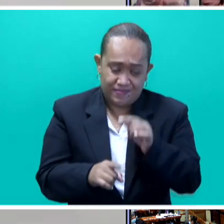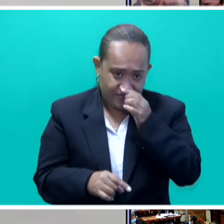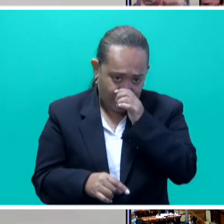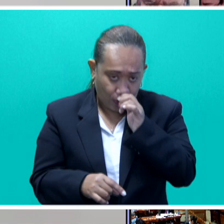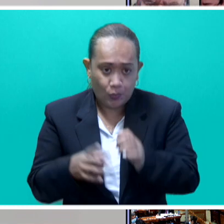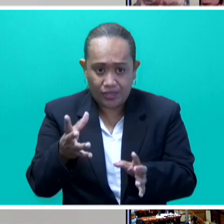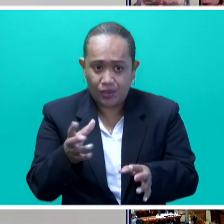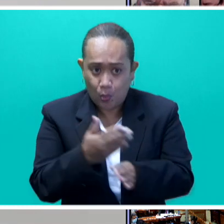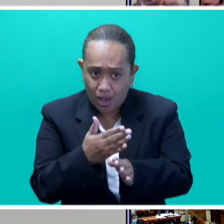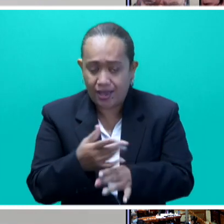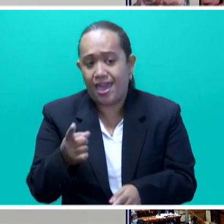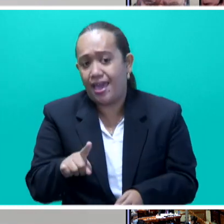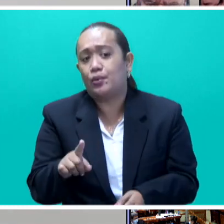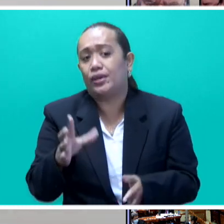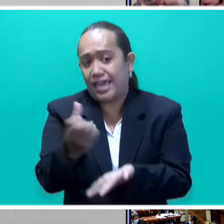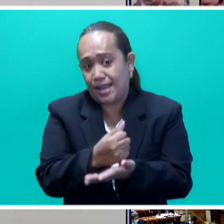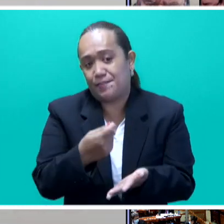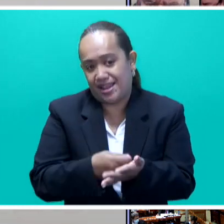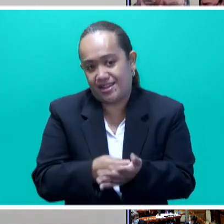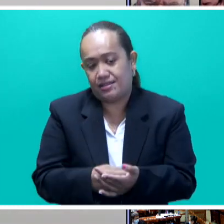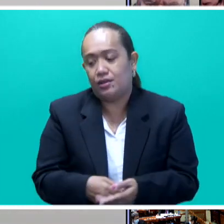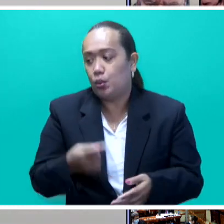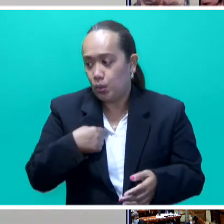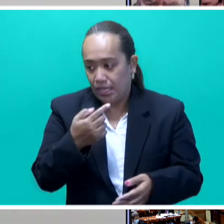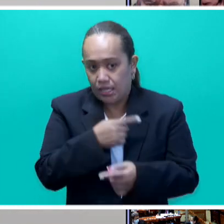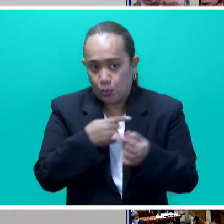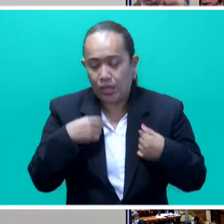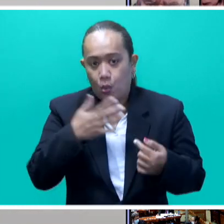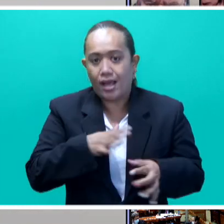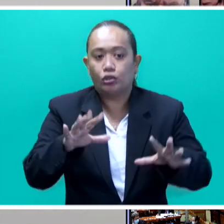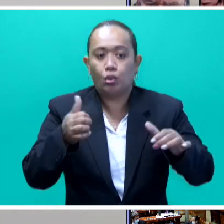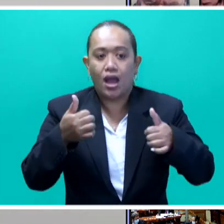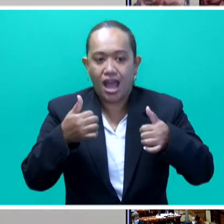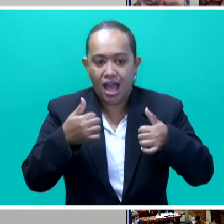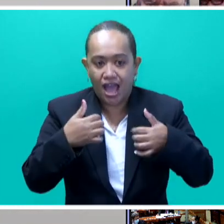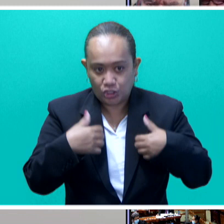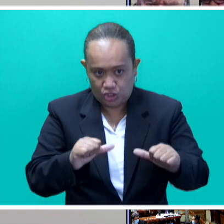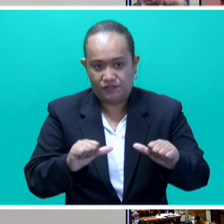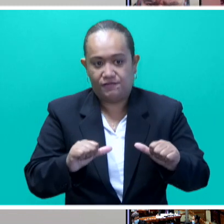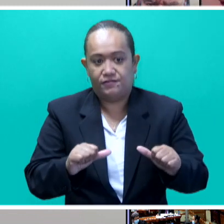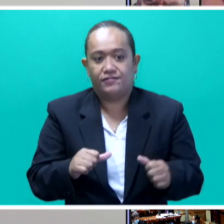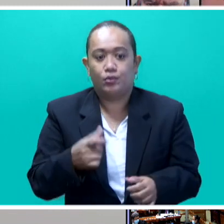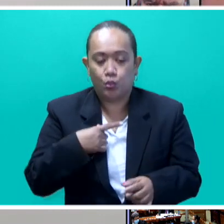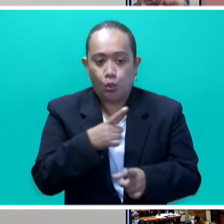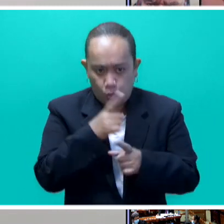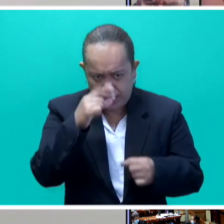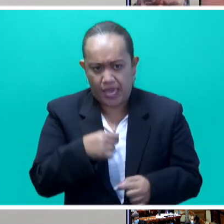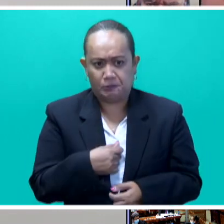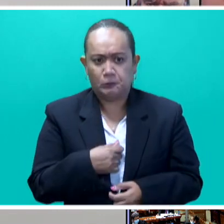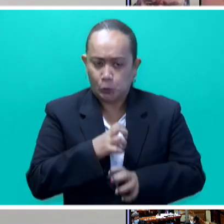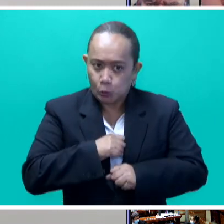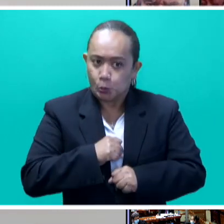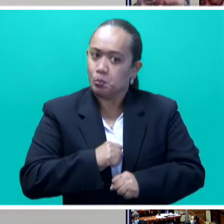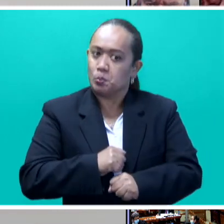before. We will be able to achieve much more, sir. We are a very resilient people. We are strong. Our history tells us